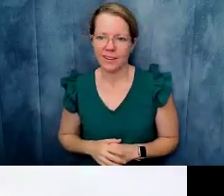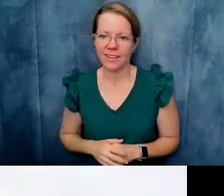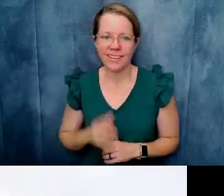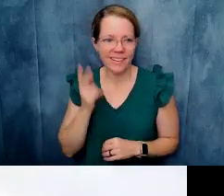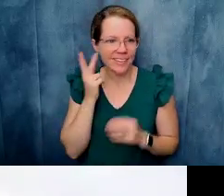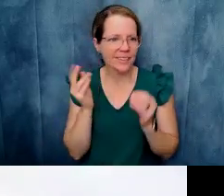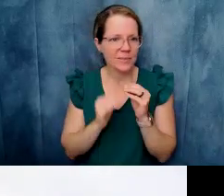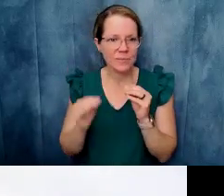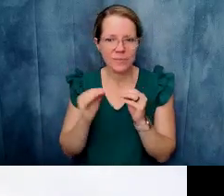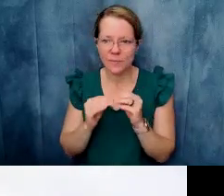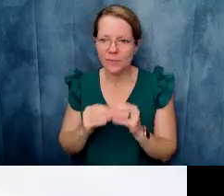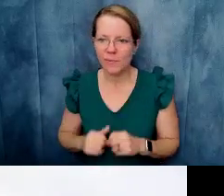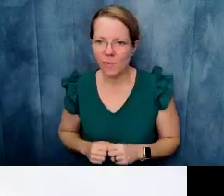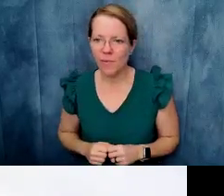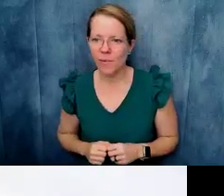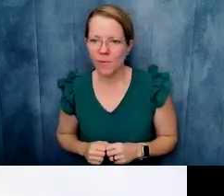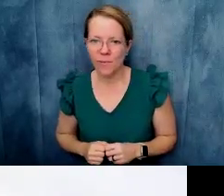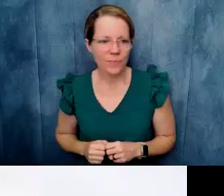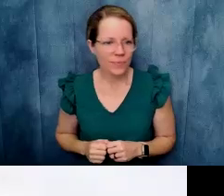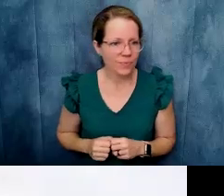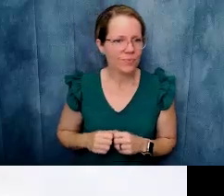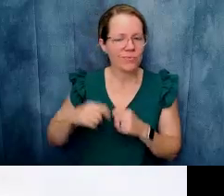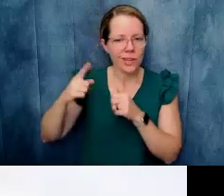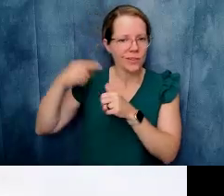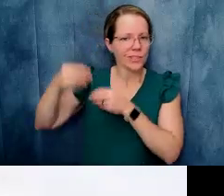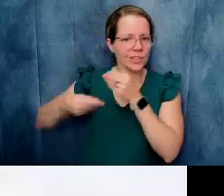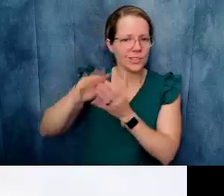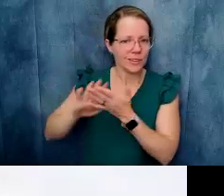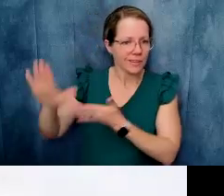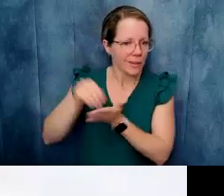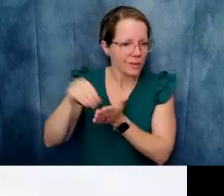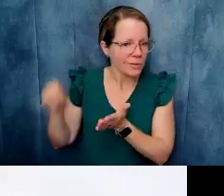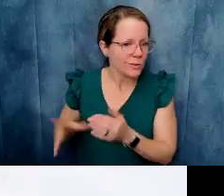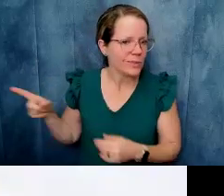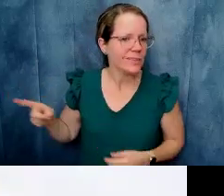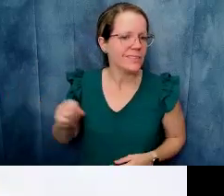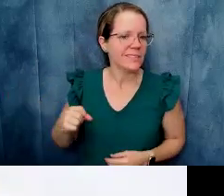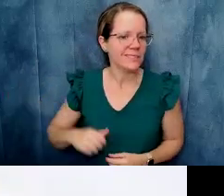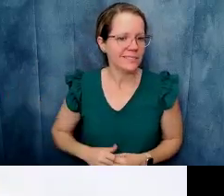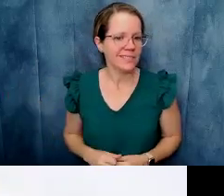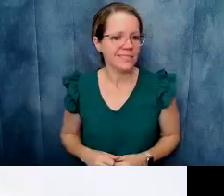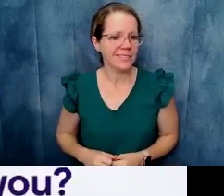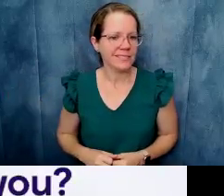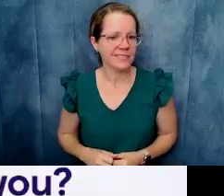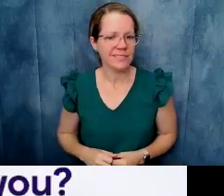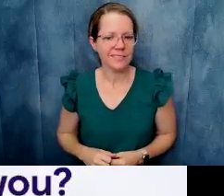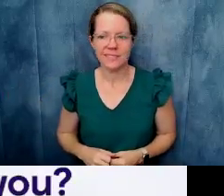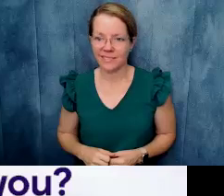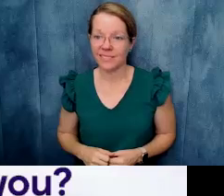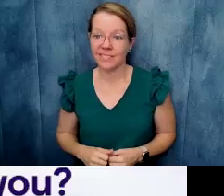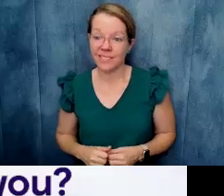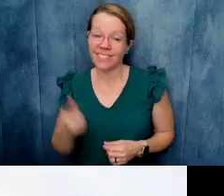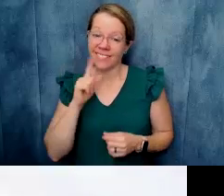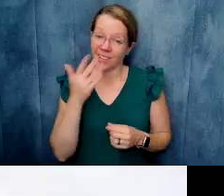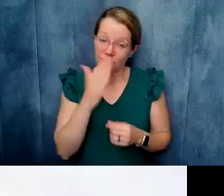Aspects of cultural identity, first generation college students. So these are all good questions that are good cultural